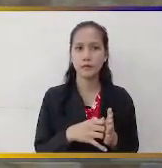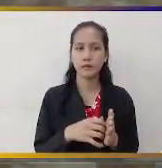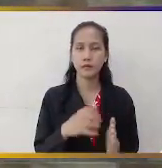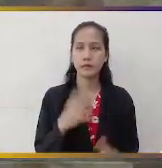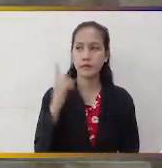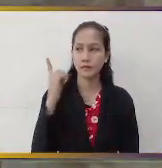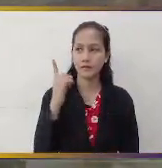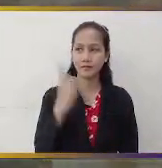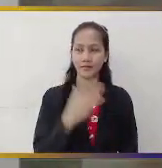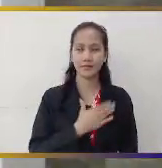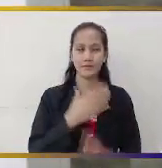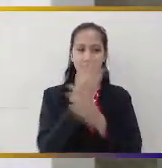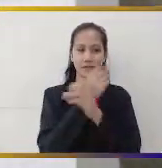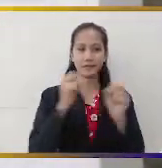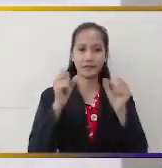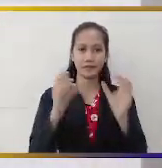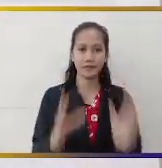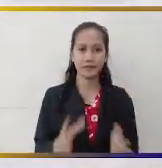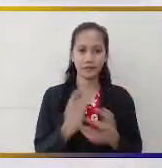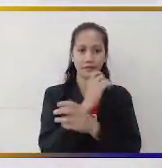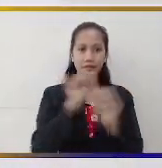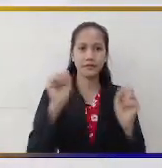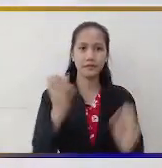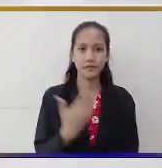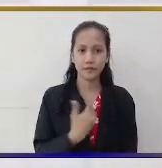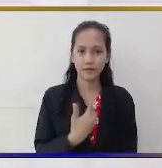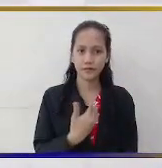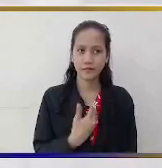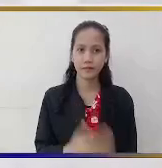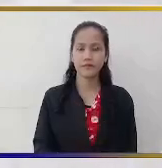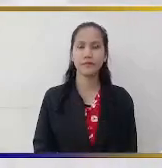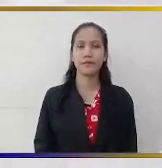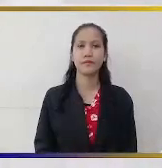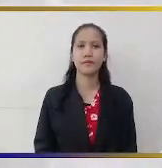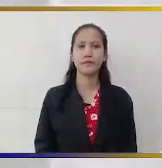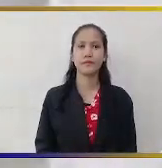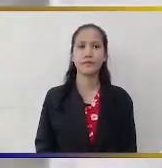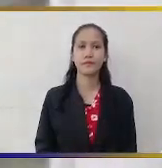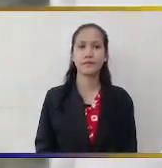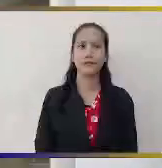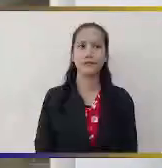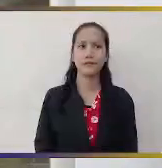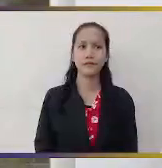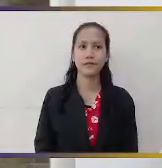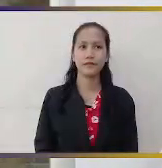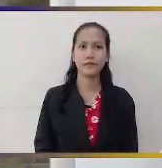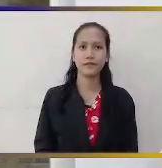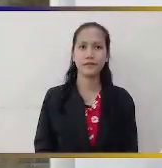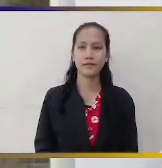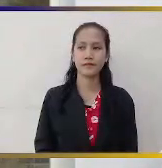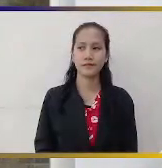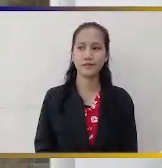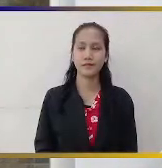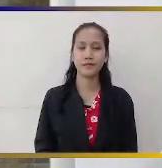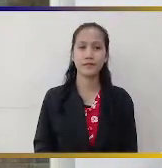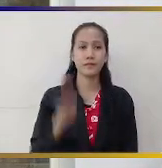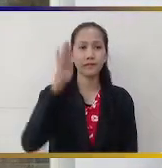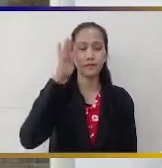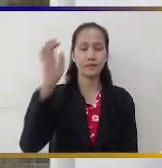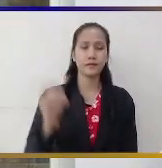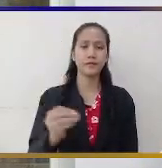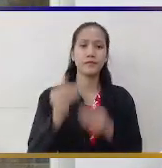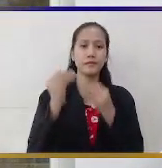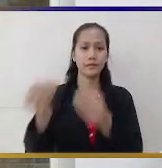had saved me from so much. Amen. Amen. And look, he sowed his son, and he